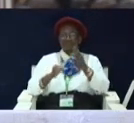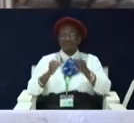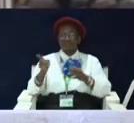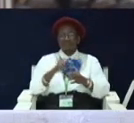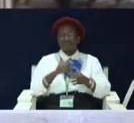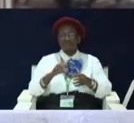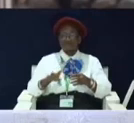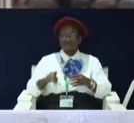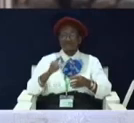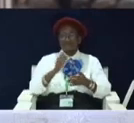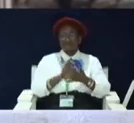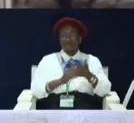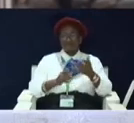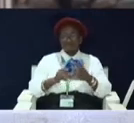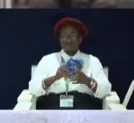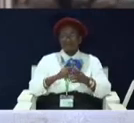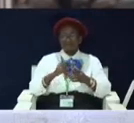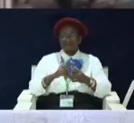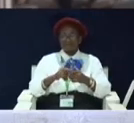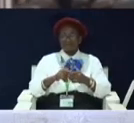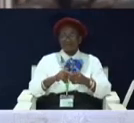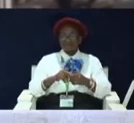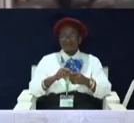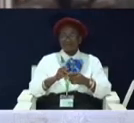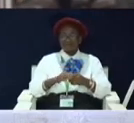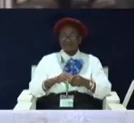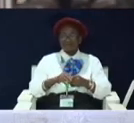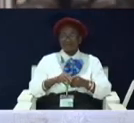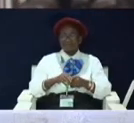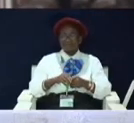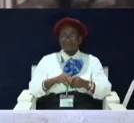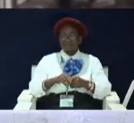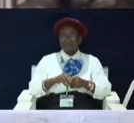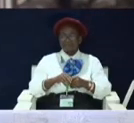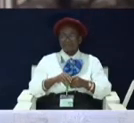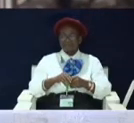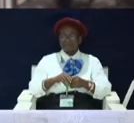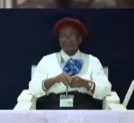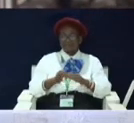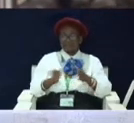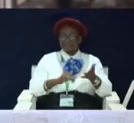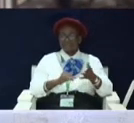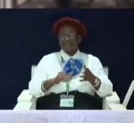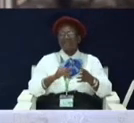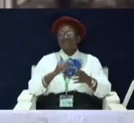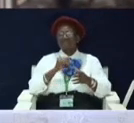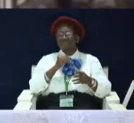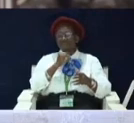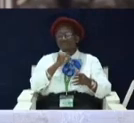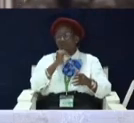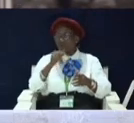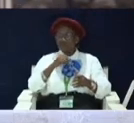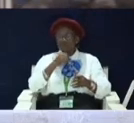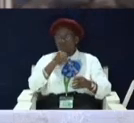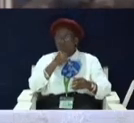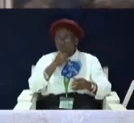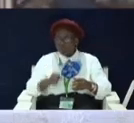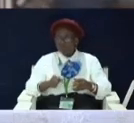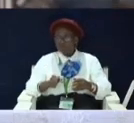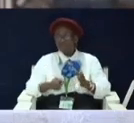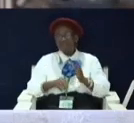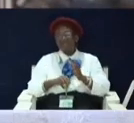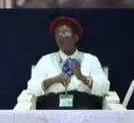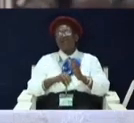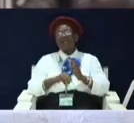some relatives dying prematurely, tó bá wá rí tí àwọn mọ̀lẹ́bí rẹ̀ kankan dédé